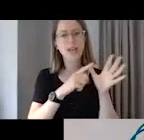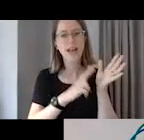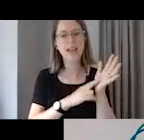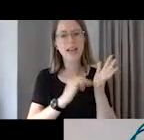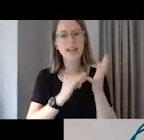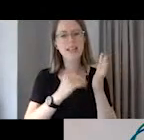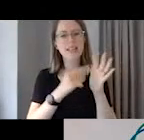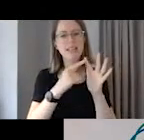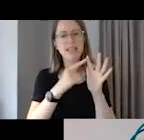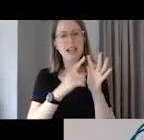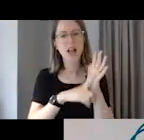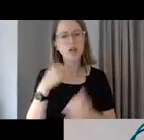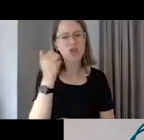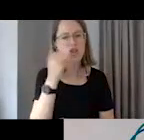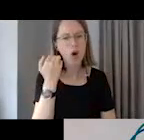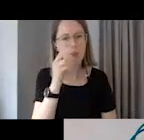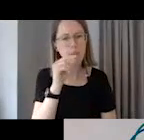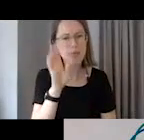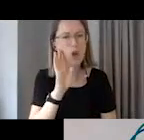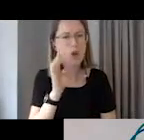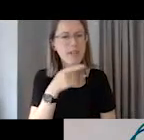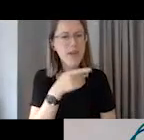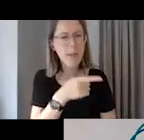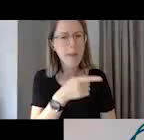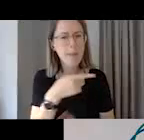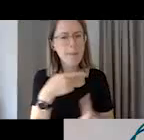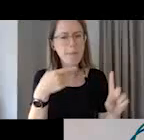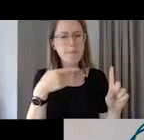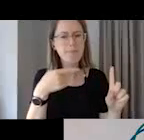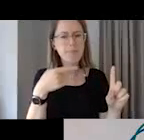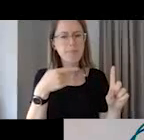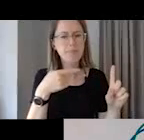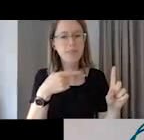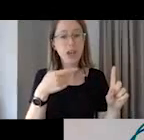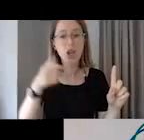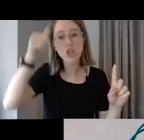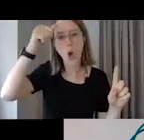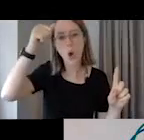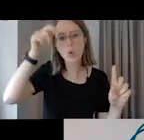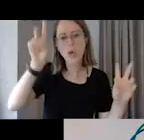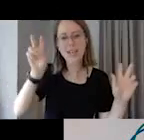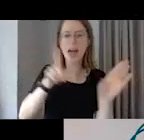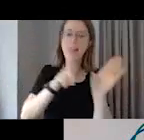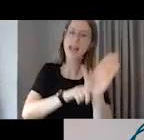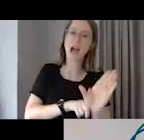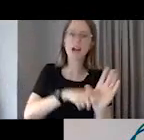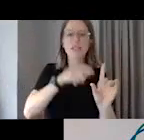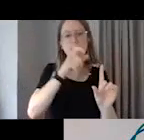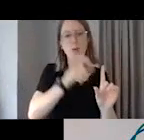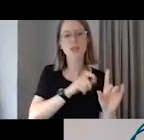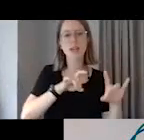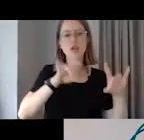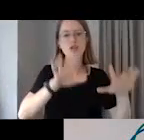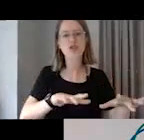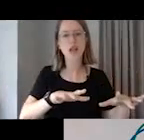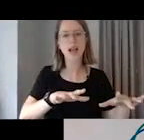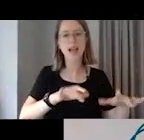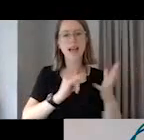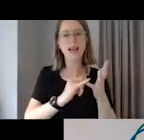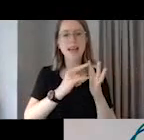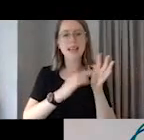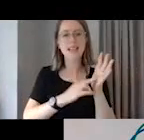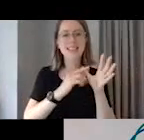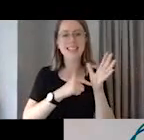some people may know or know of. Now, he's known as the youngest person in the Australian Senate. That's